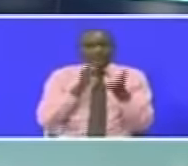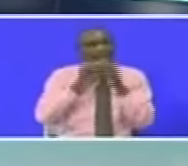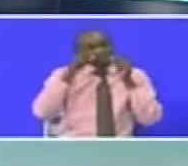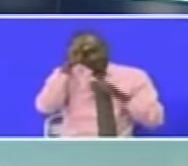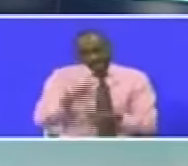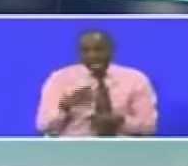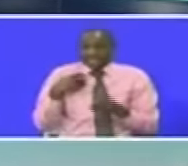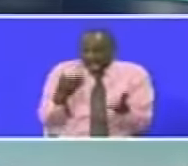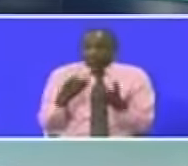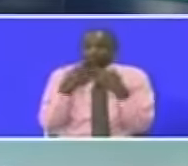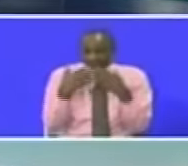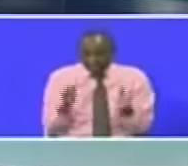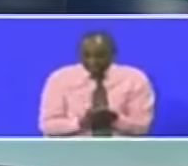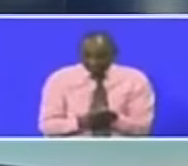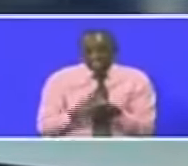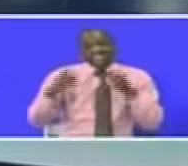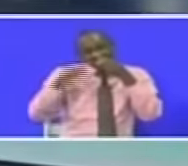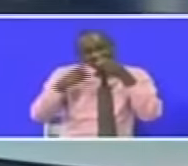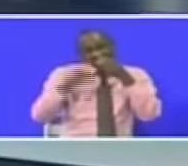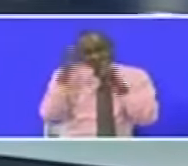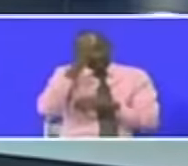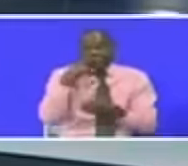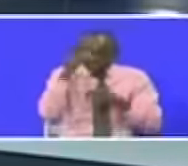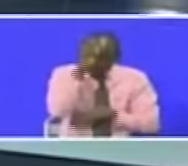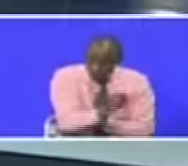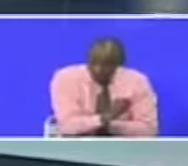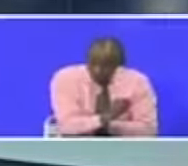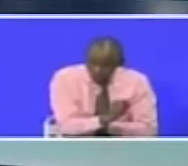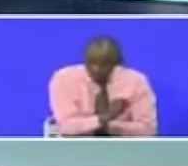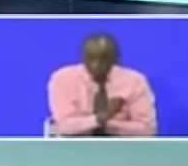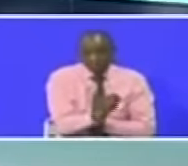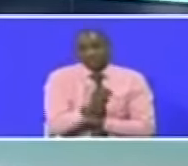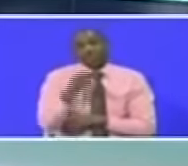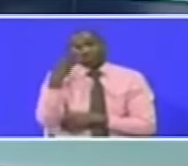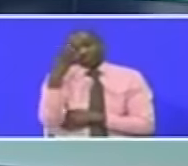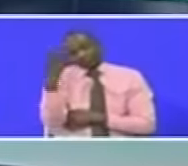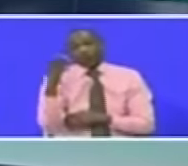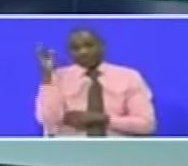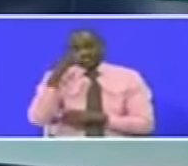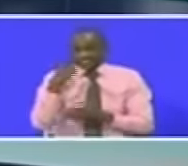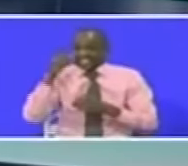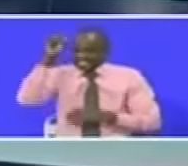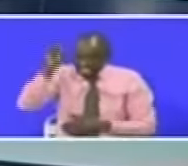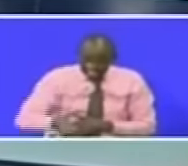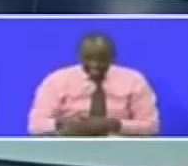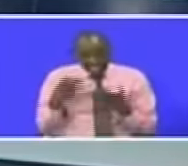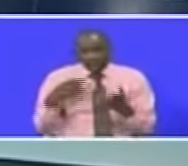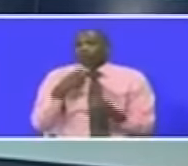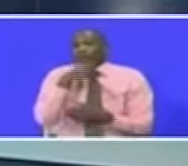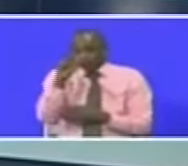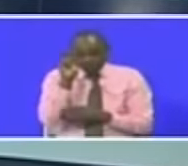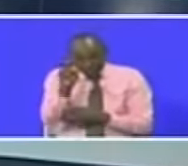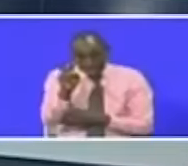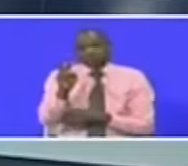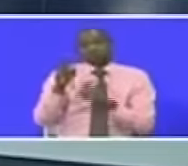2017? The poll results are in. 66% of you say no, and 34% of you say yes. I just want you to take a look at